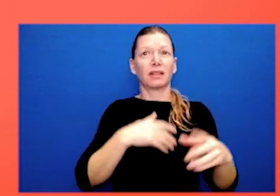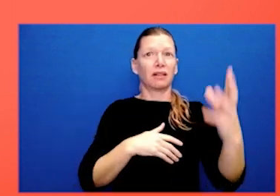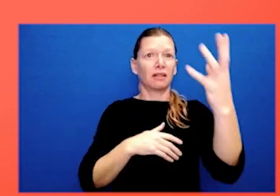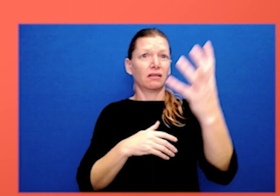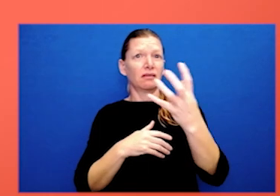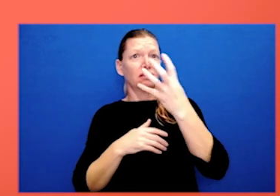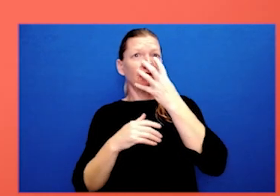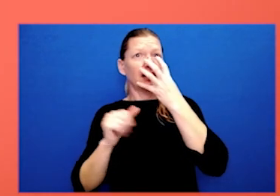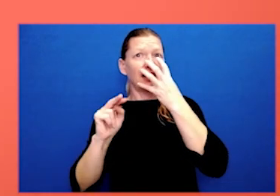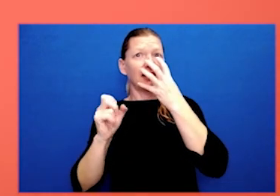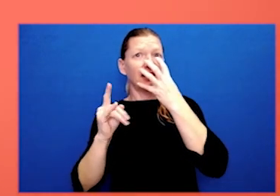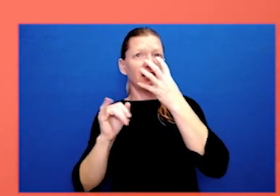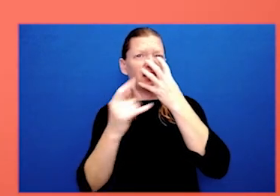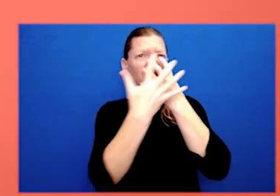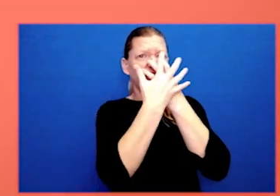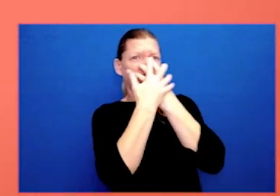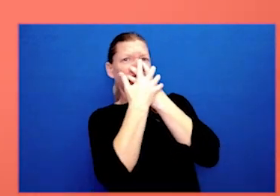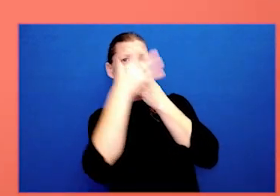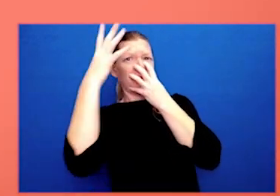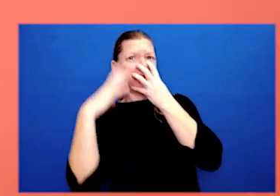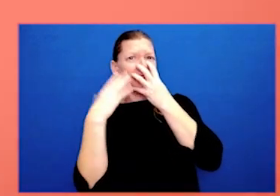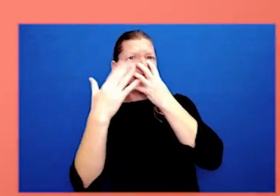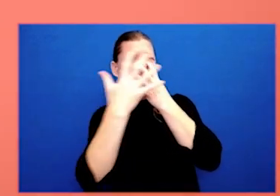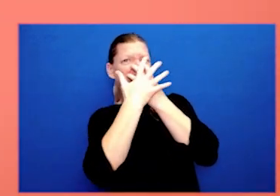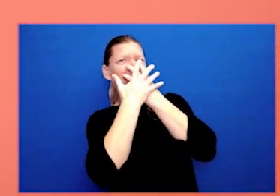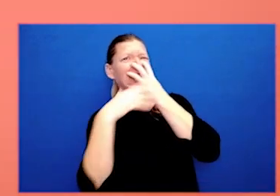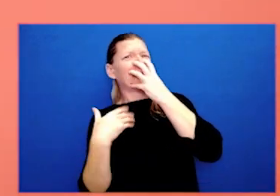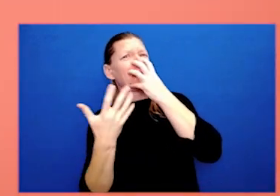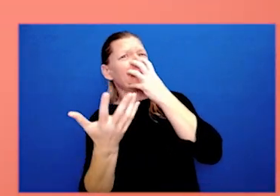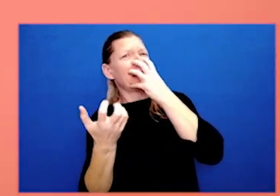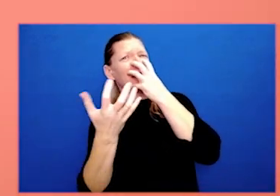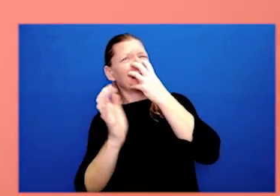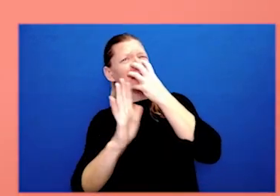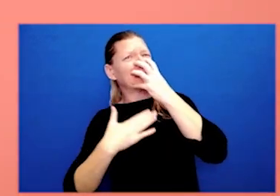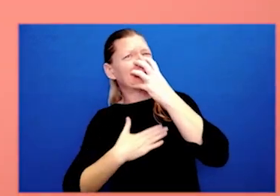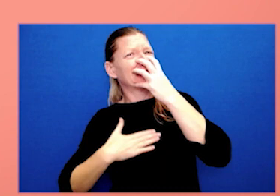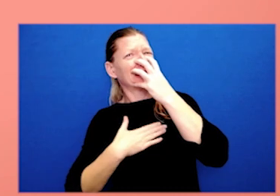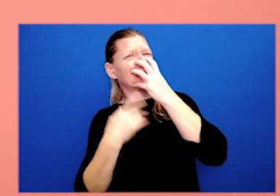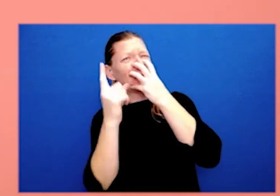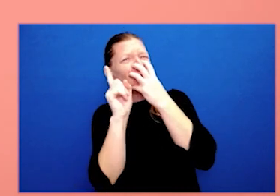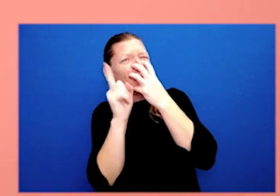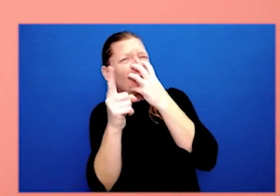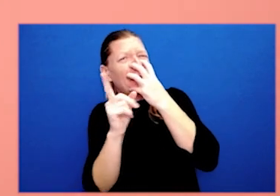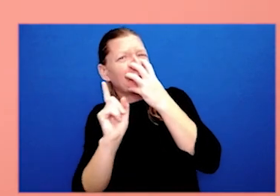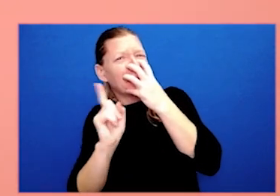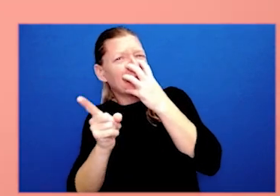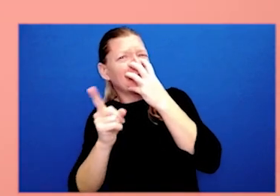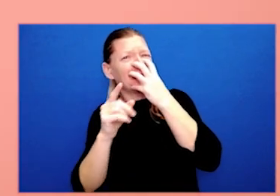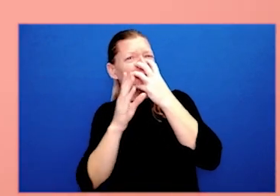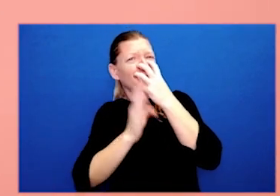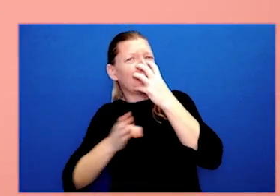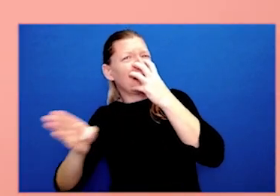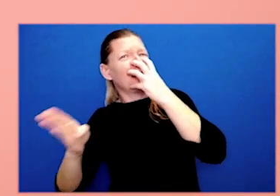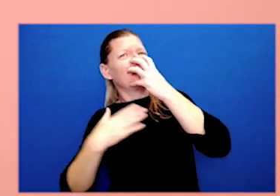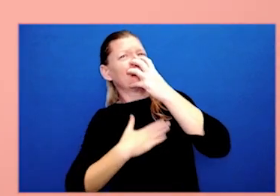anesthesia mask held unyielding over mouth by man's hands, as I begged through the plastic and gas